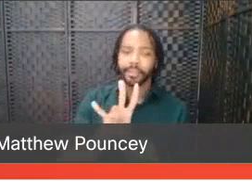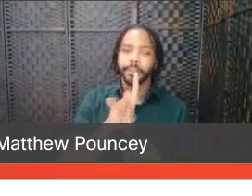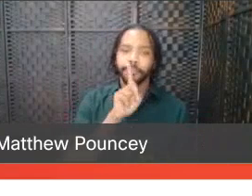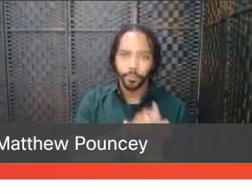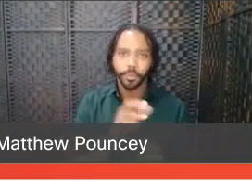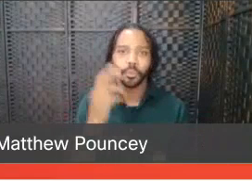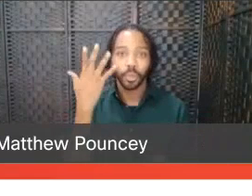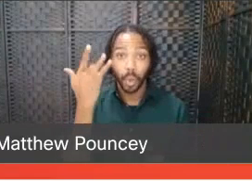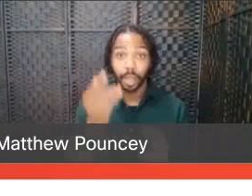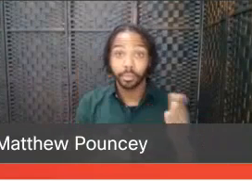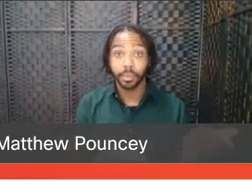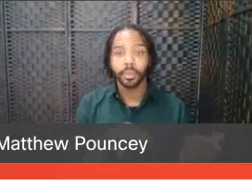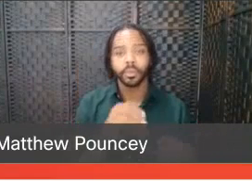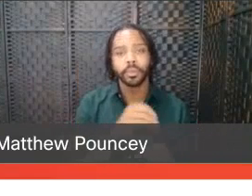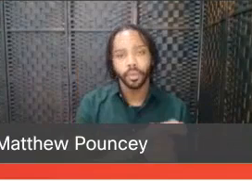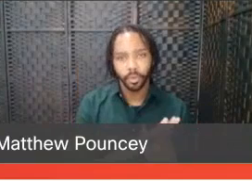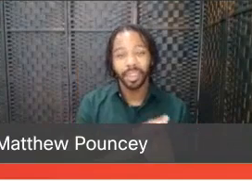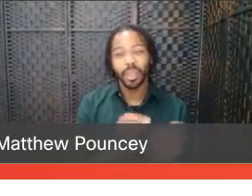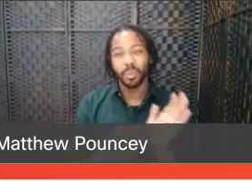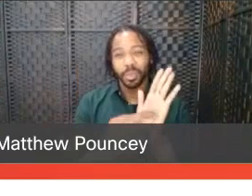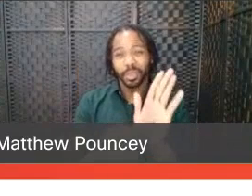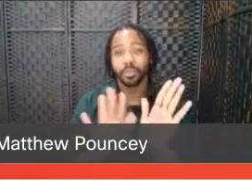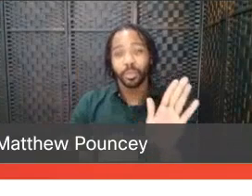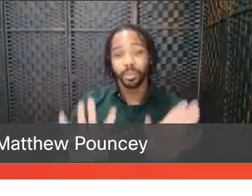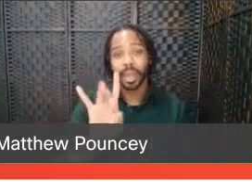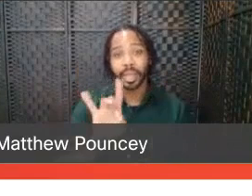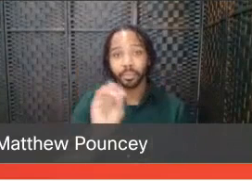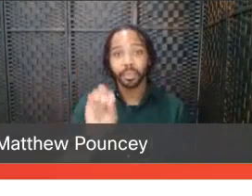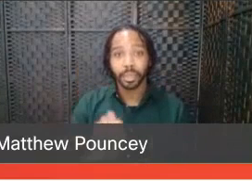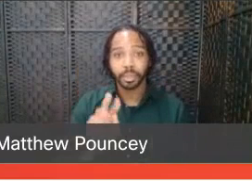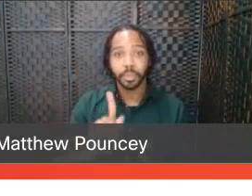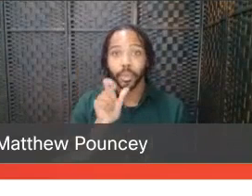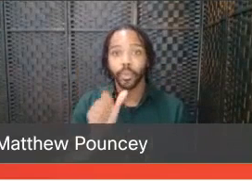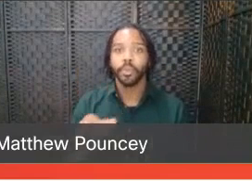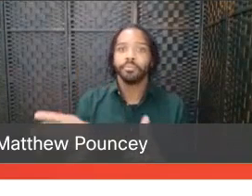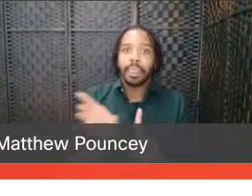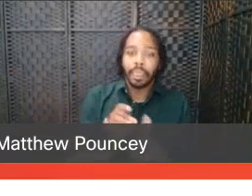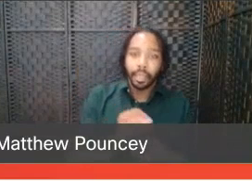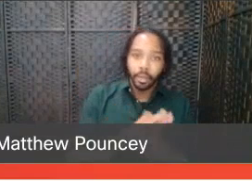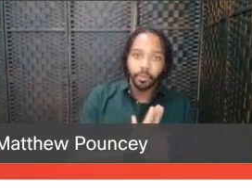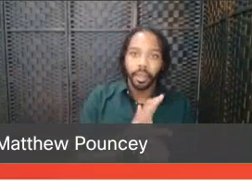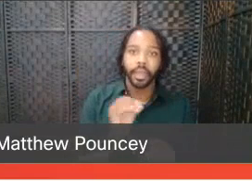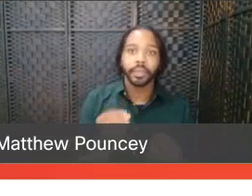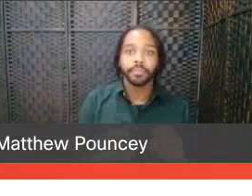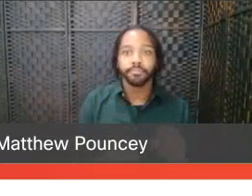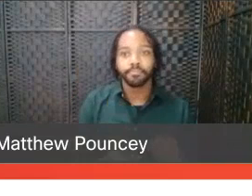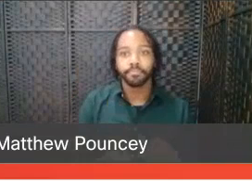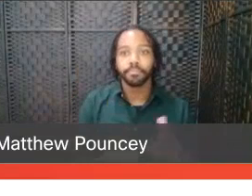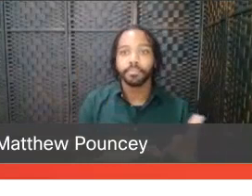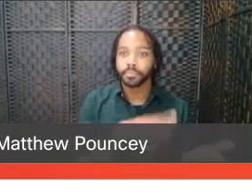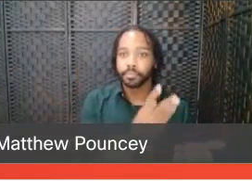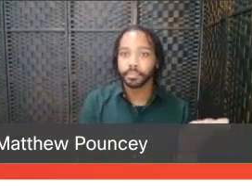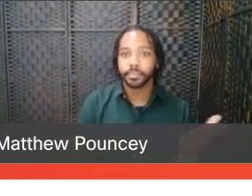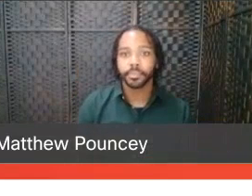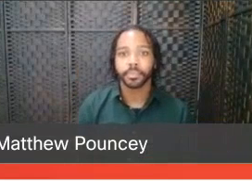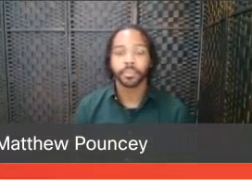COVID related, representing a little over 8% of people who contracted COVID and went on to have a COVID related